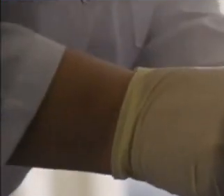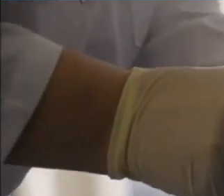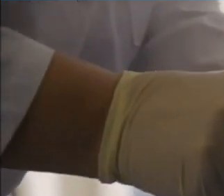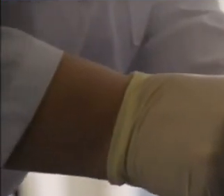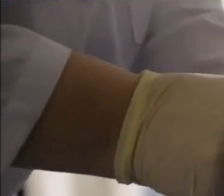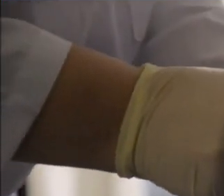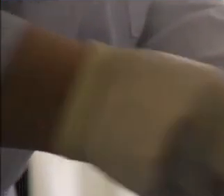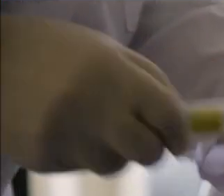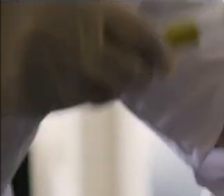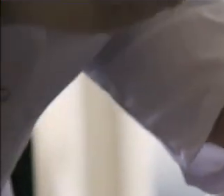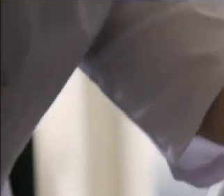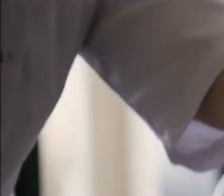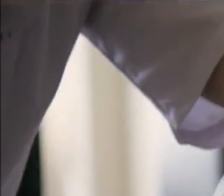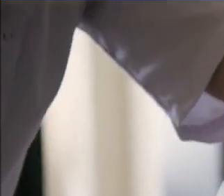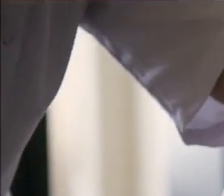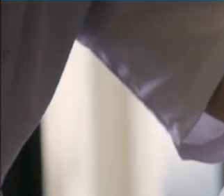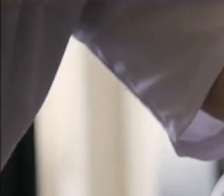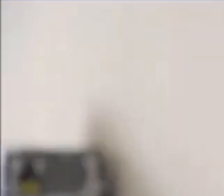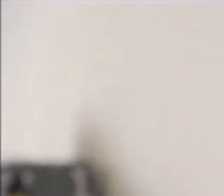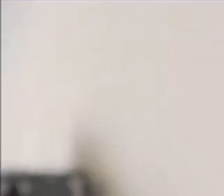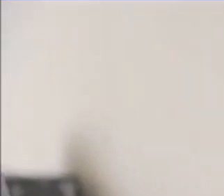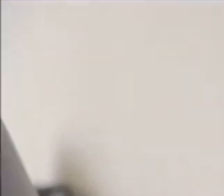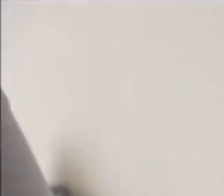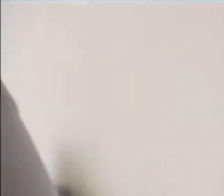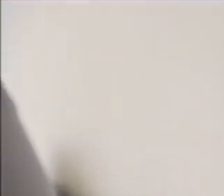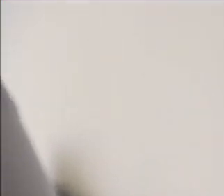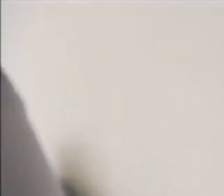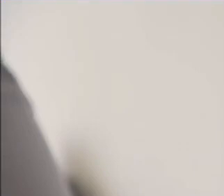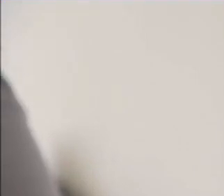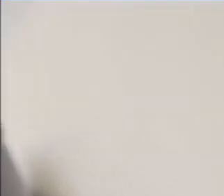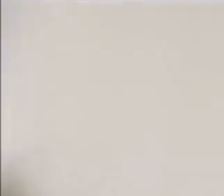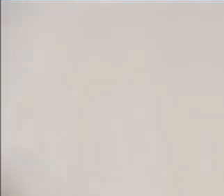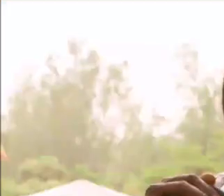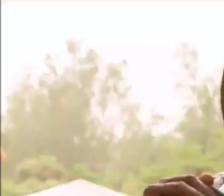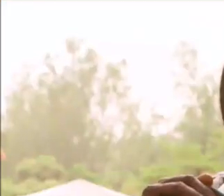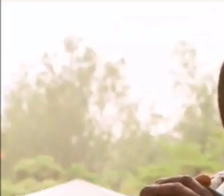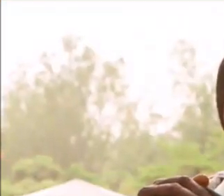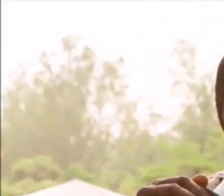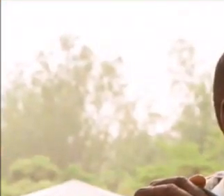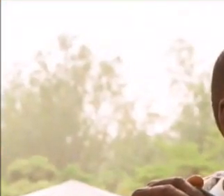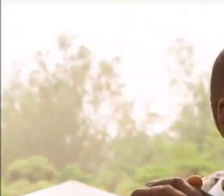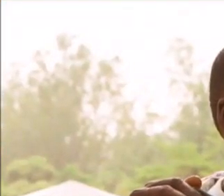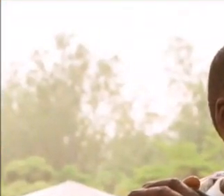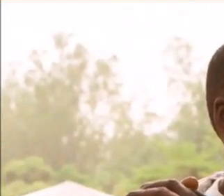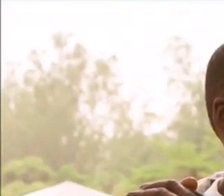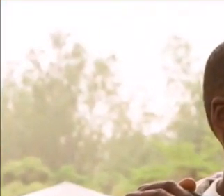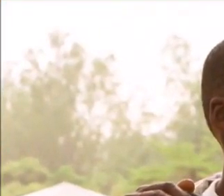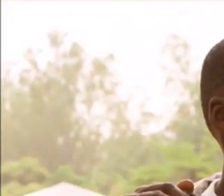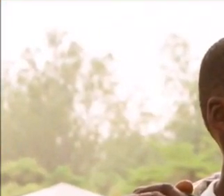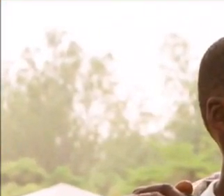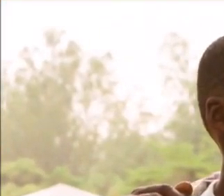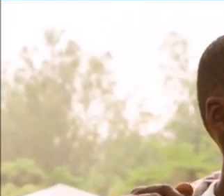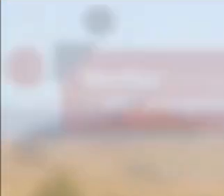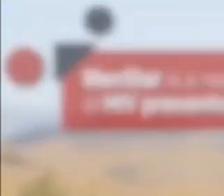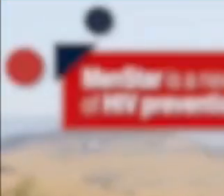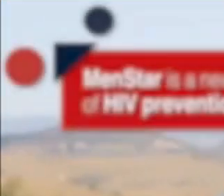deliver testing and treatment services to men in an integrated way. And that's how MenStar came